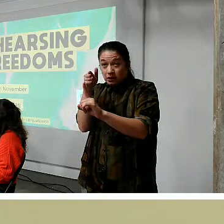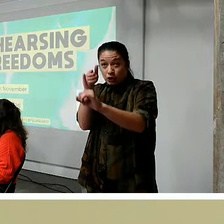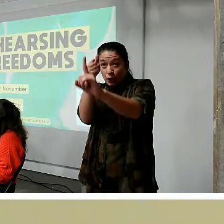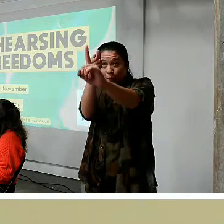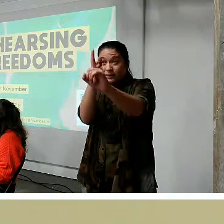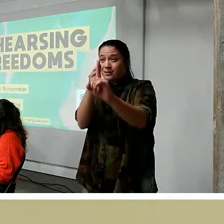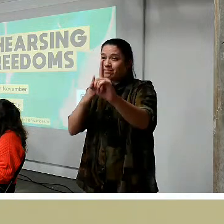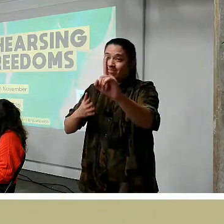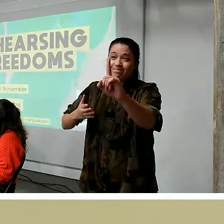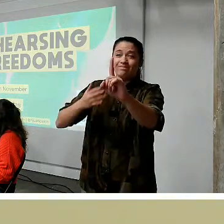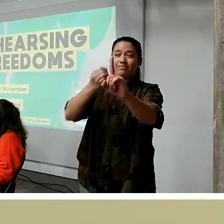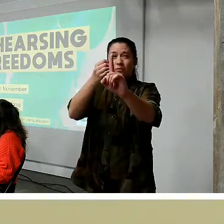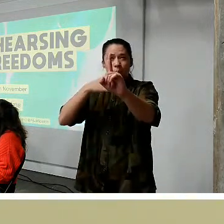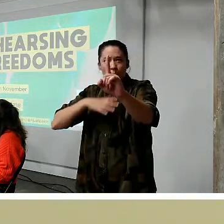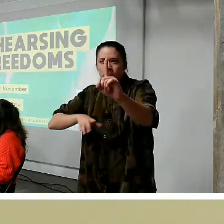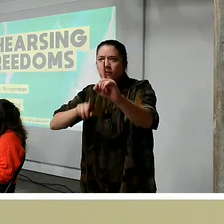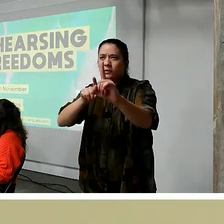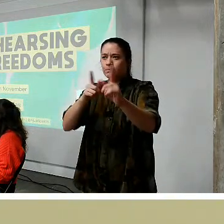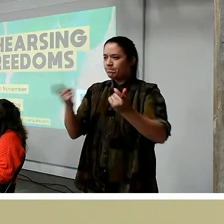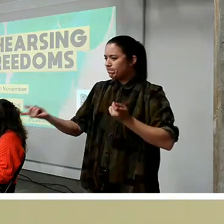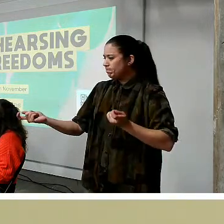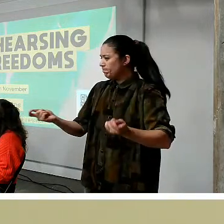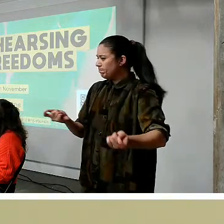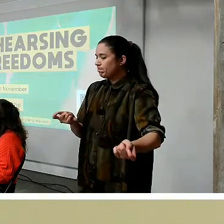ourselves had control over.